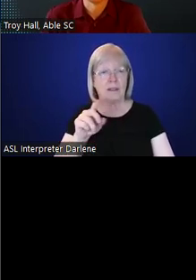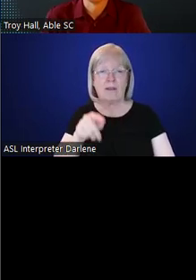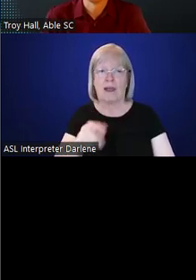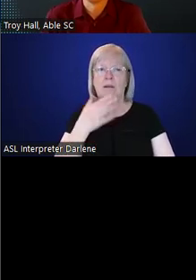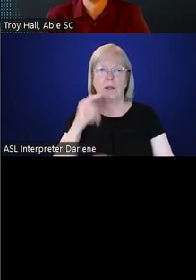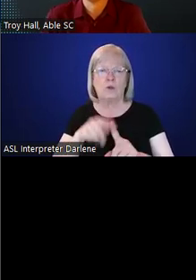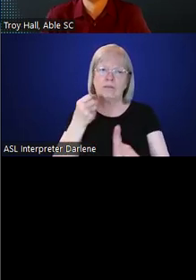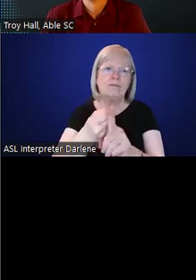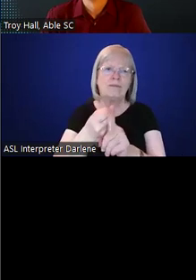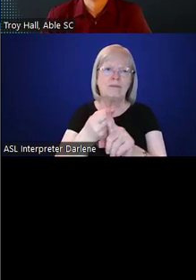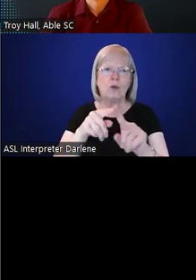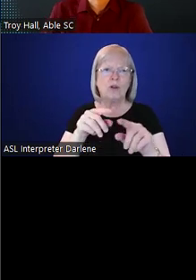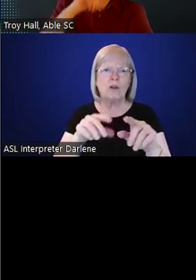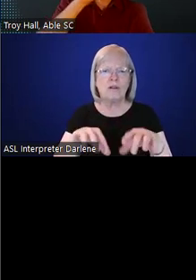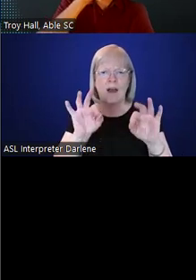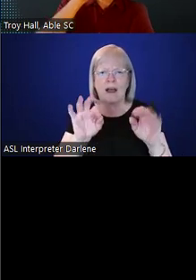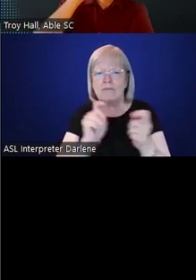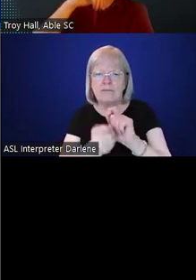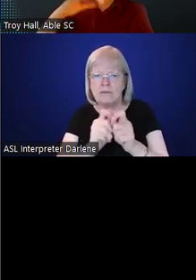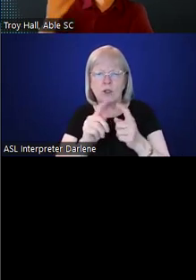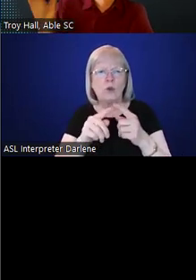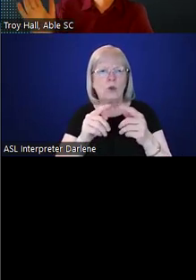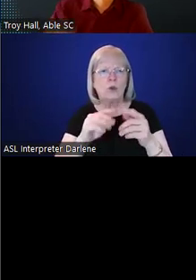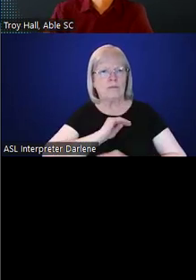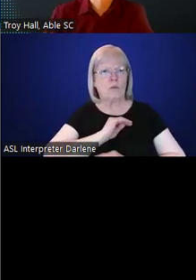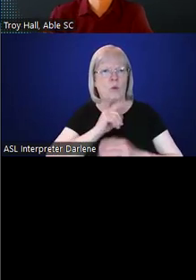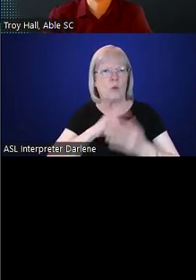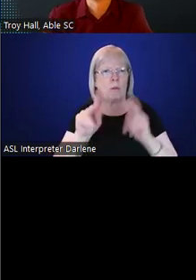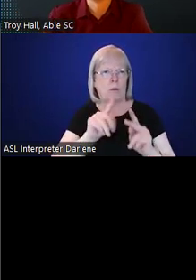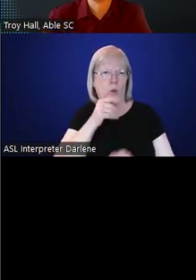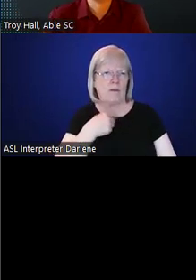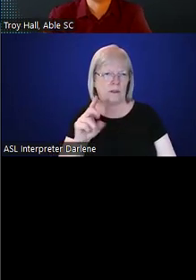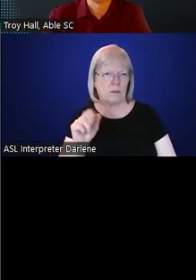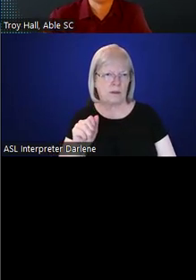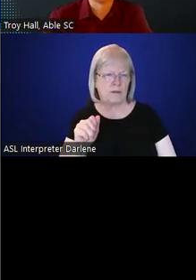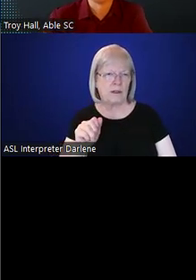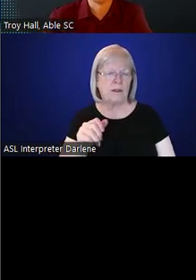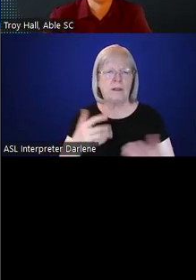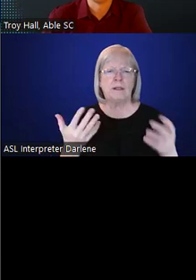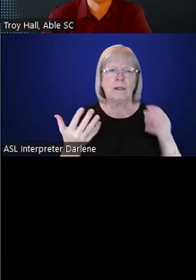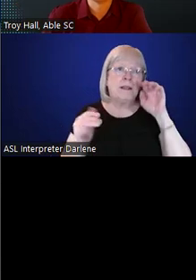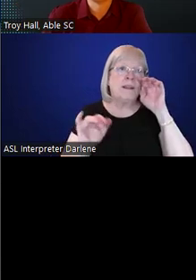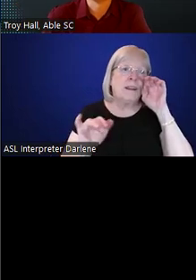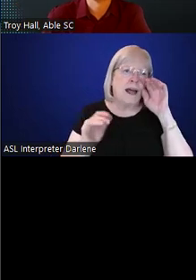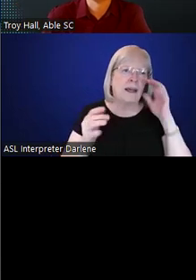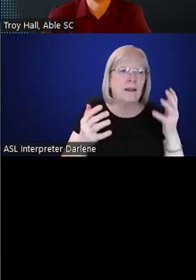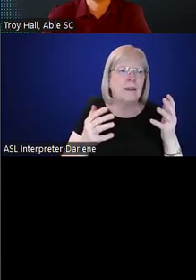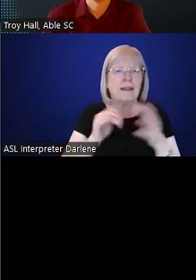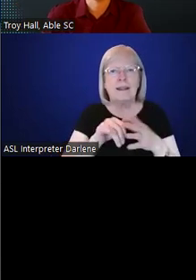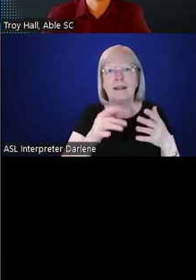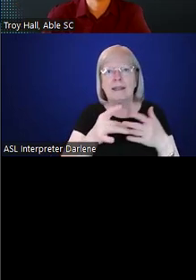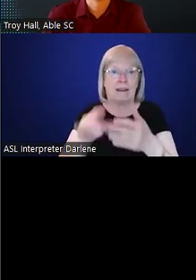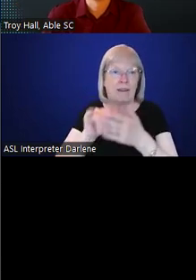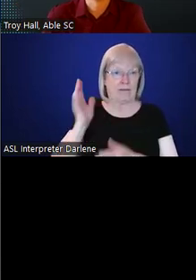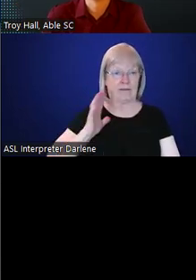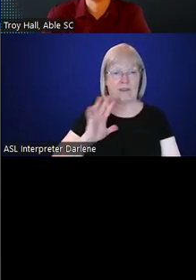with disabilities. Um, this is things like Judy Heumann leading the 504 sit-ins, which